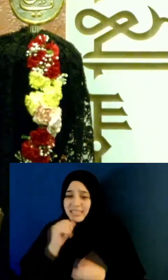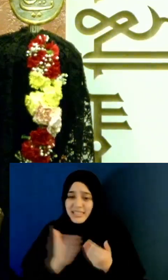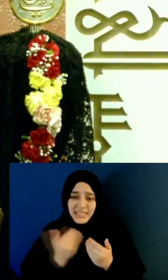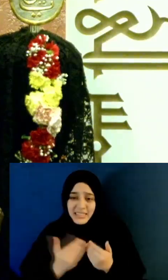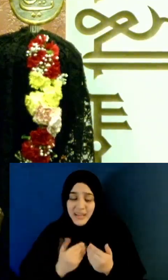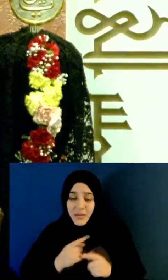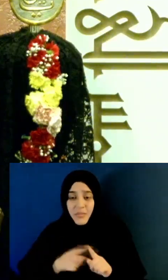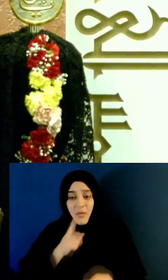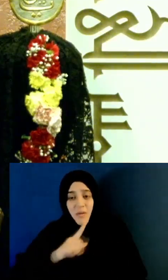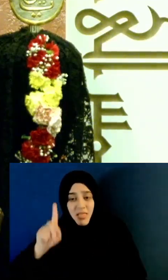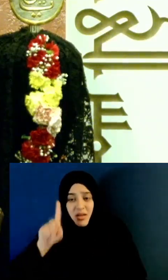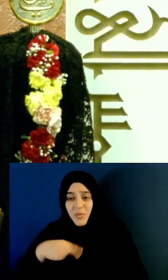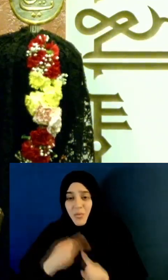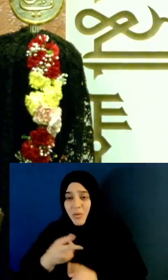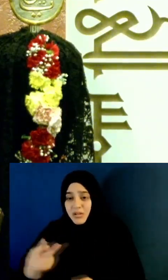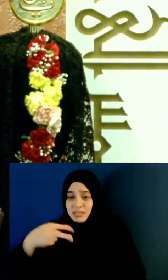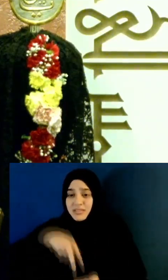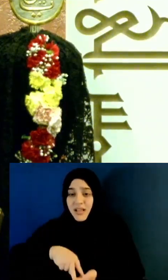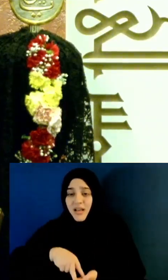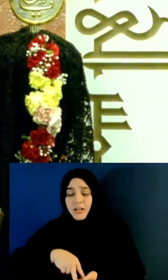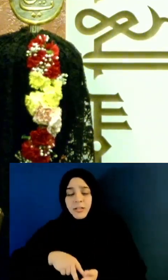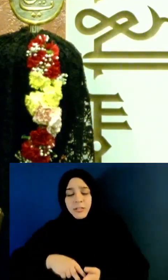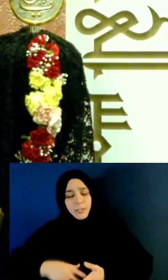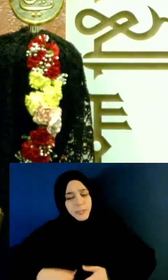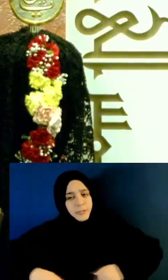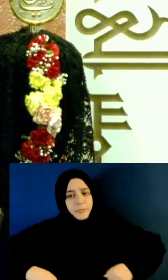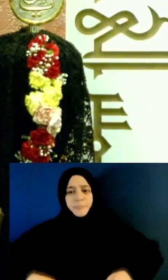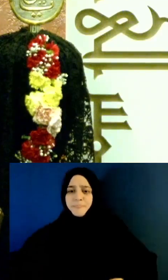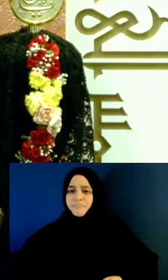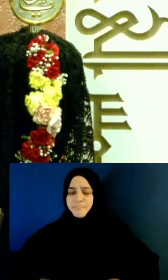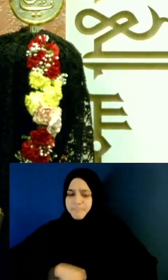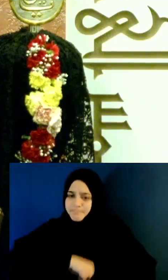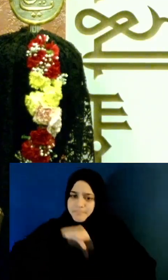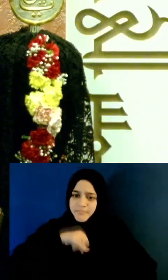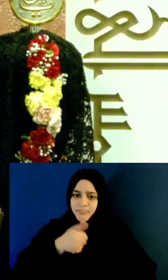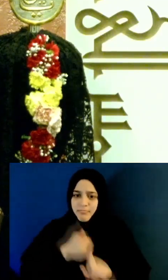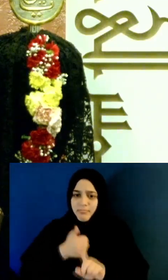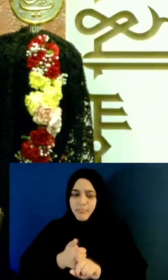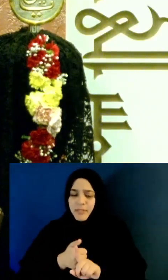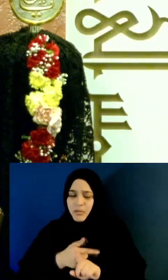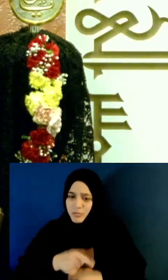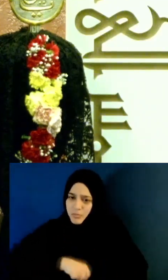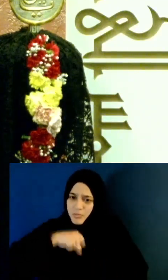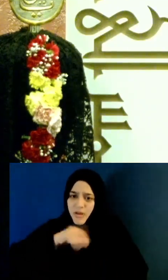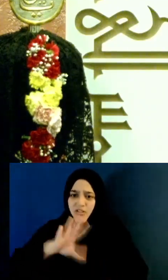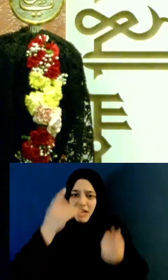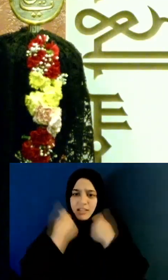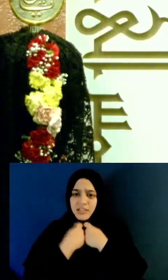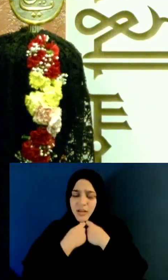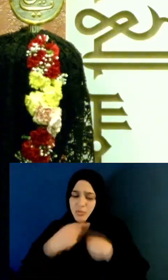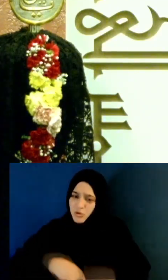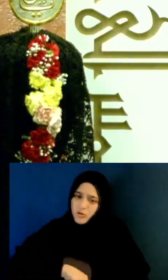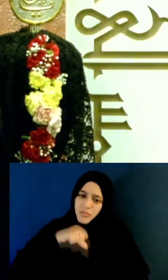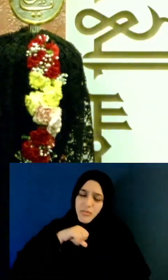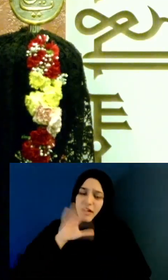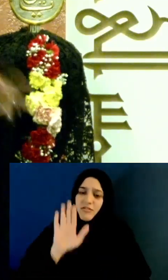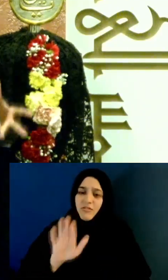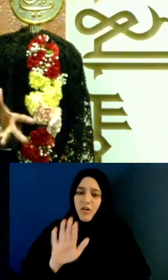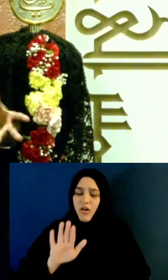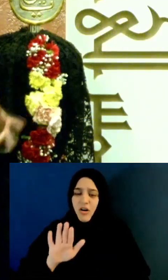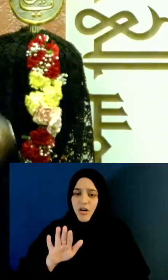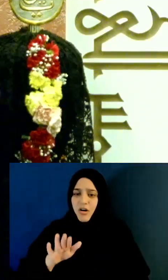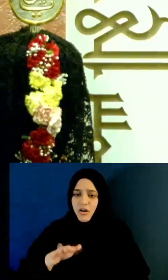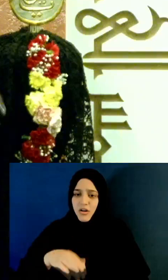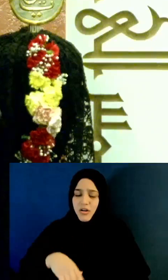stand tall and show that you are proud of who you are, you are proud of your hijab, you are proud of your Husayni, Husayni,